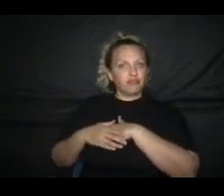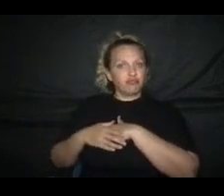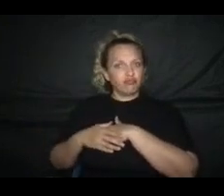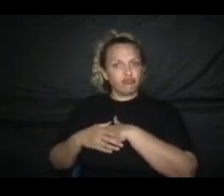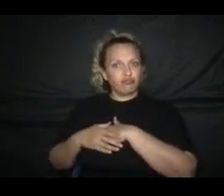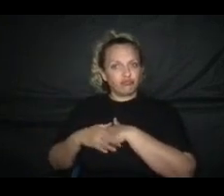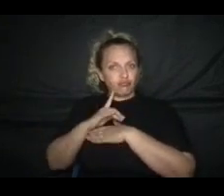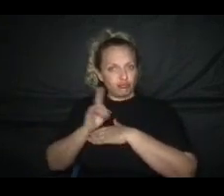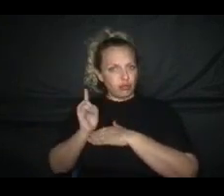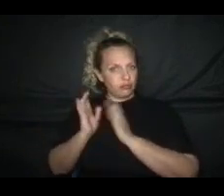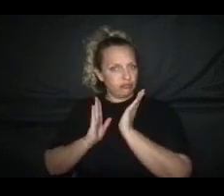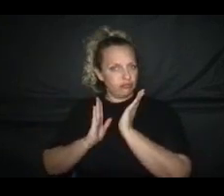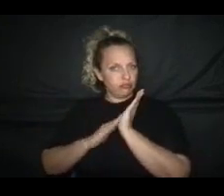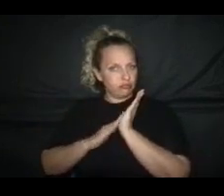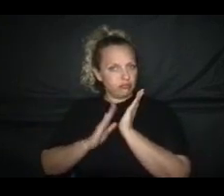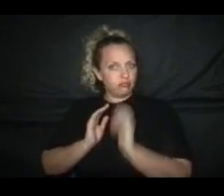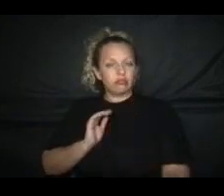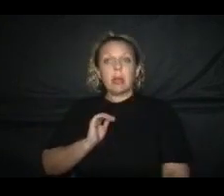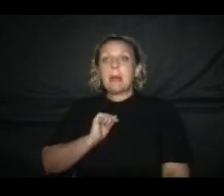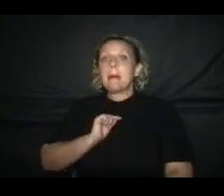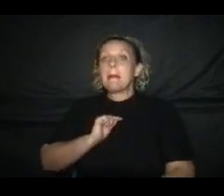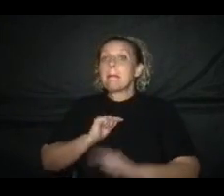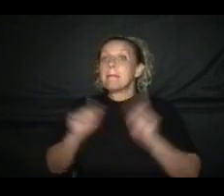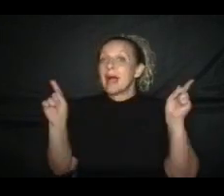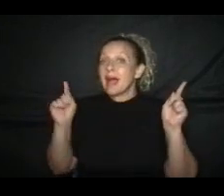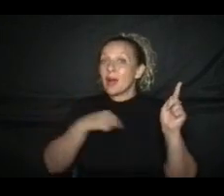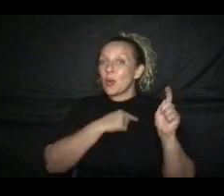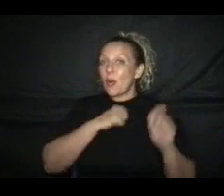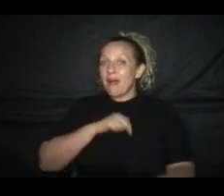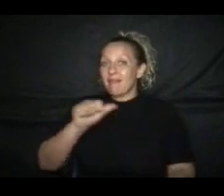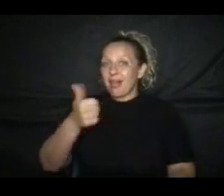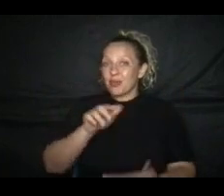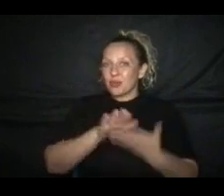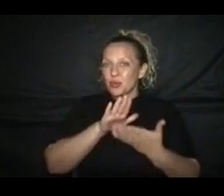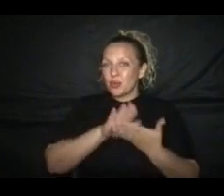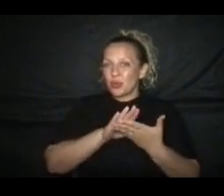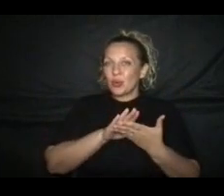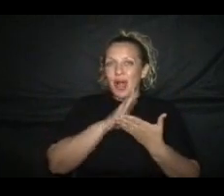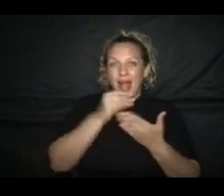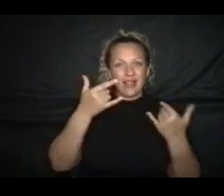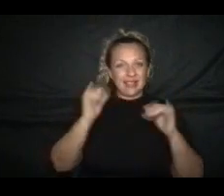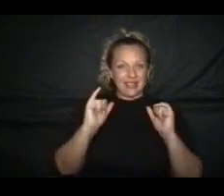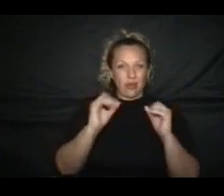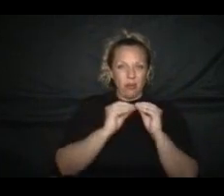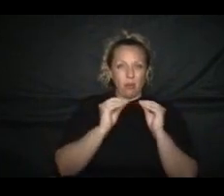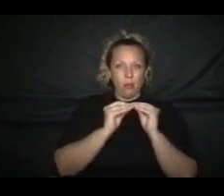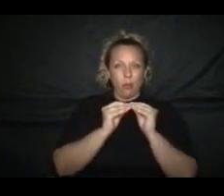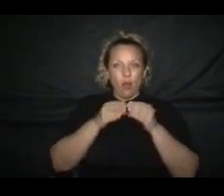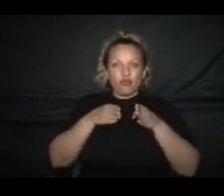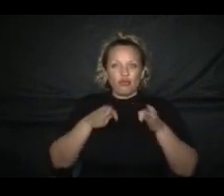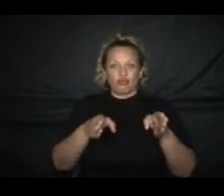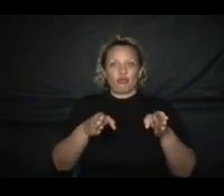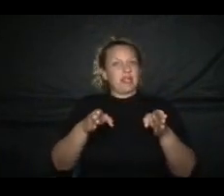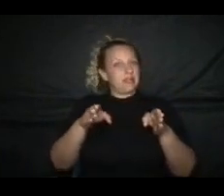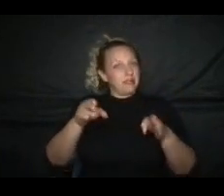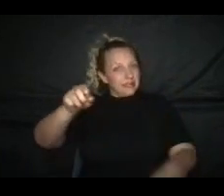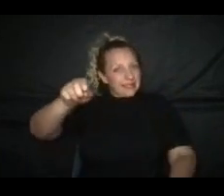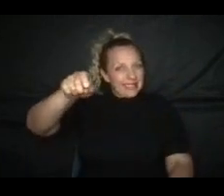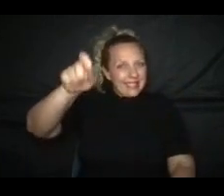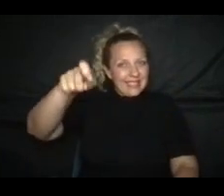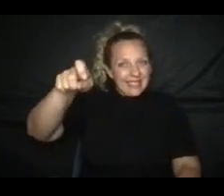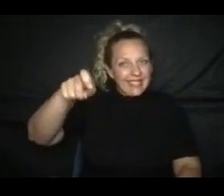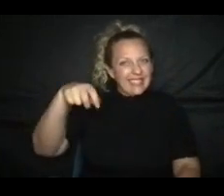excellent, but we have other schools and there's still more streets in Forest Park that could use some